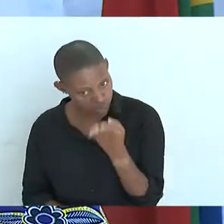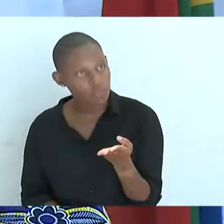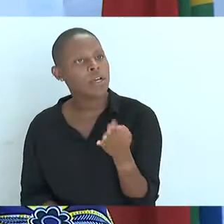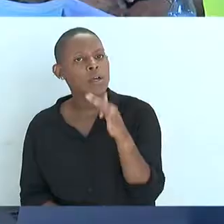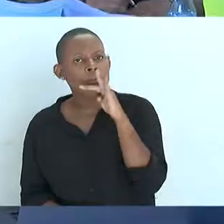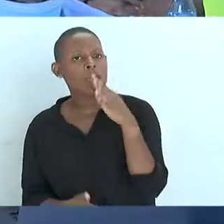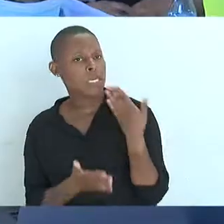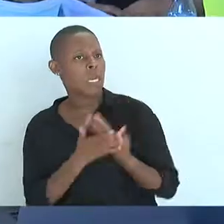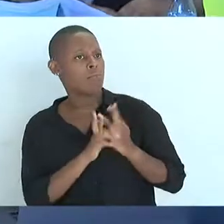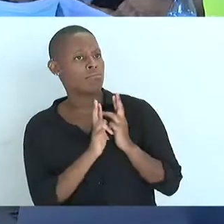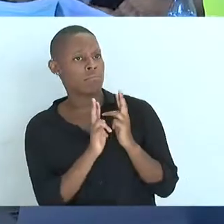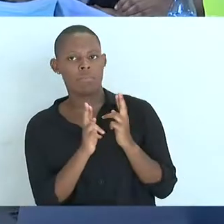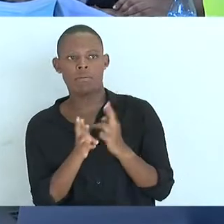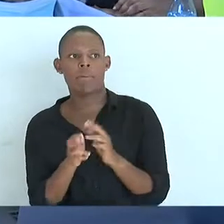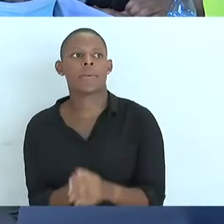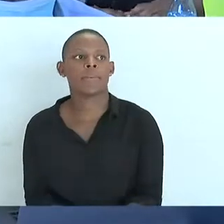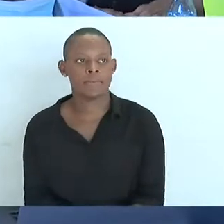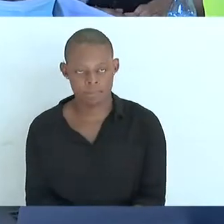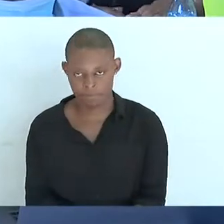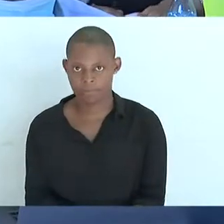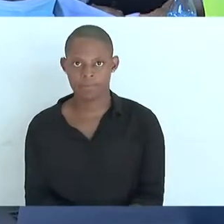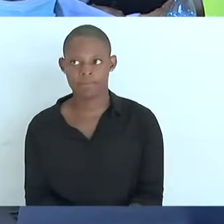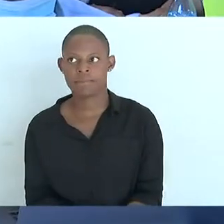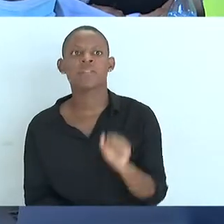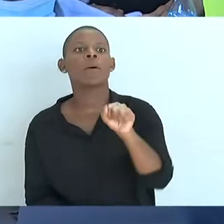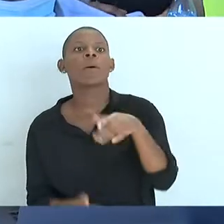now request